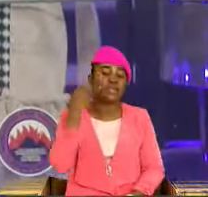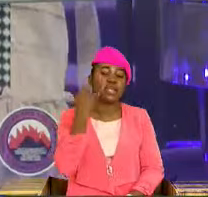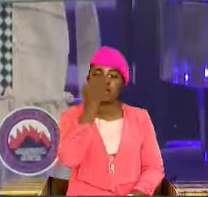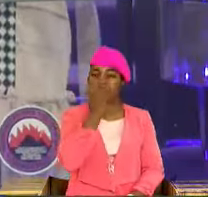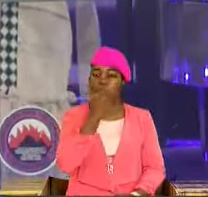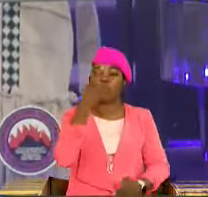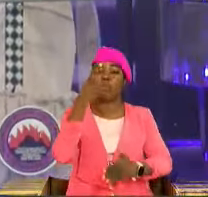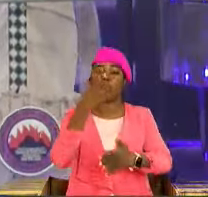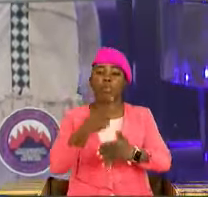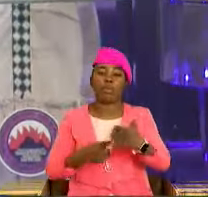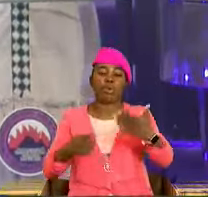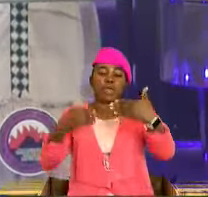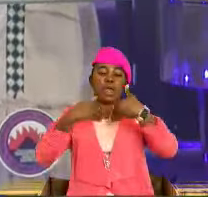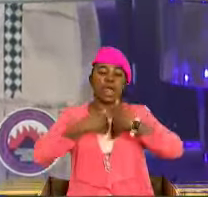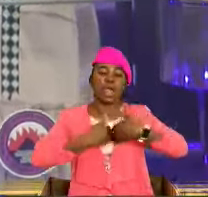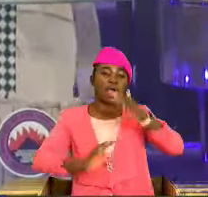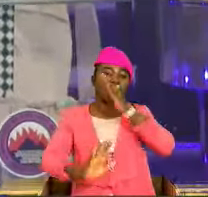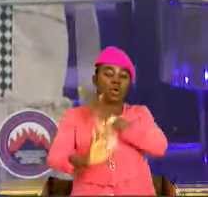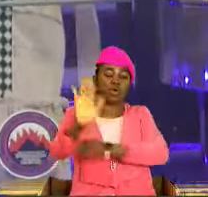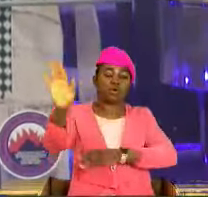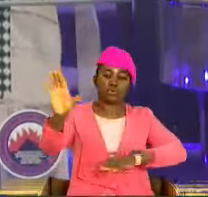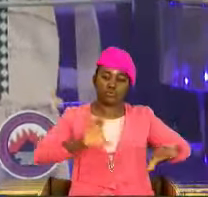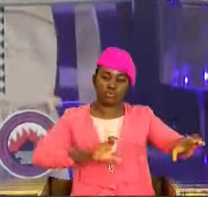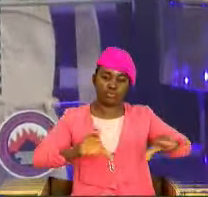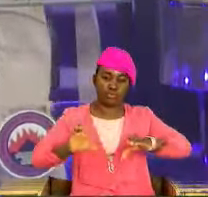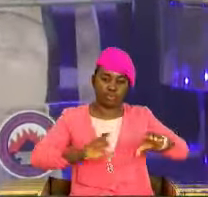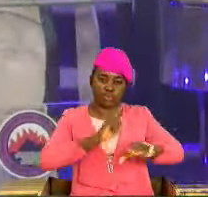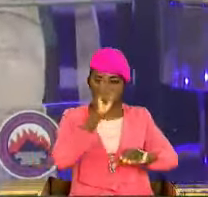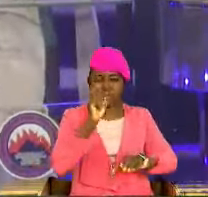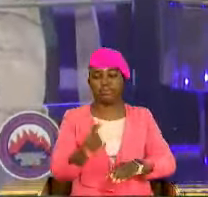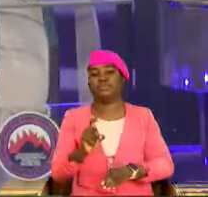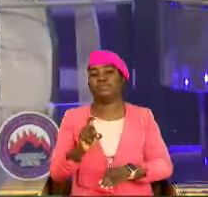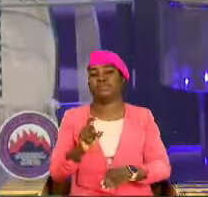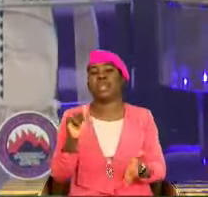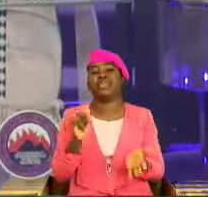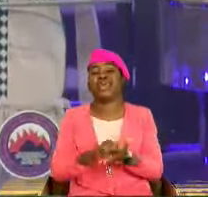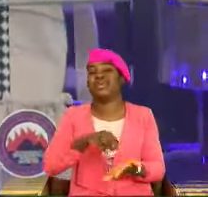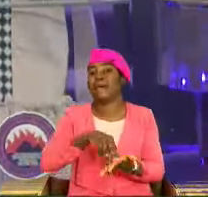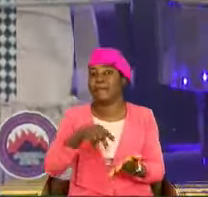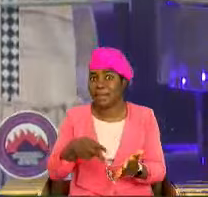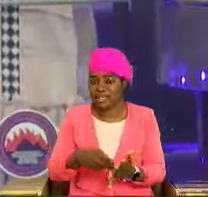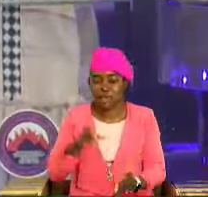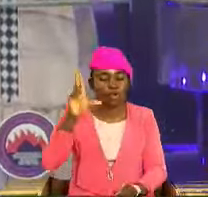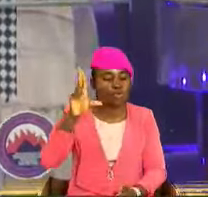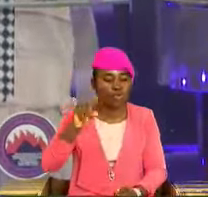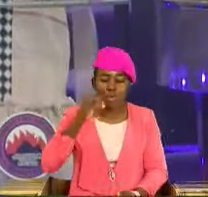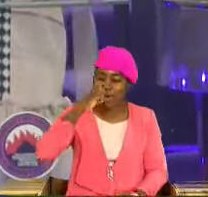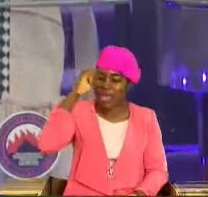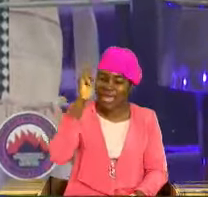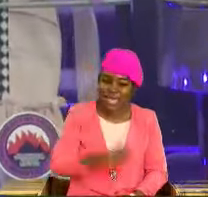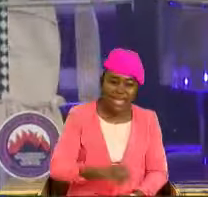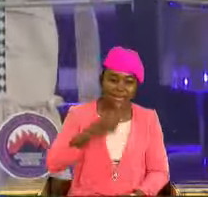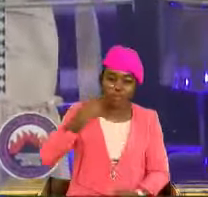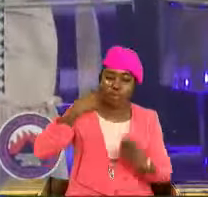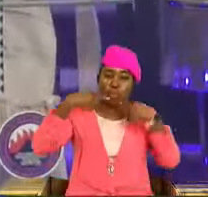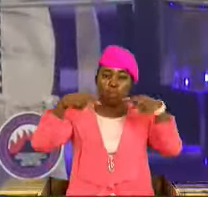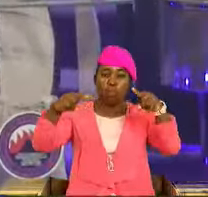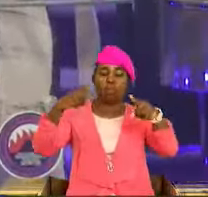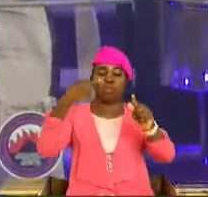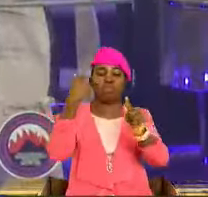God wrought that means no evil pronouncement against